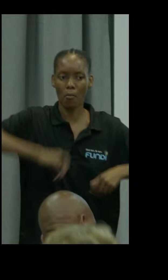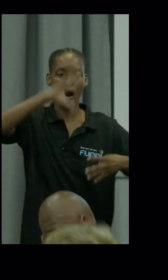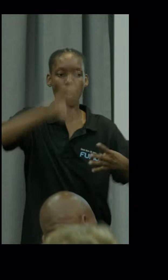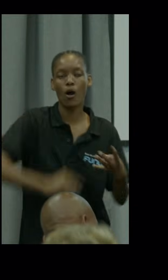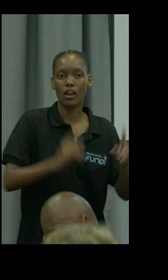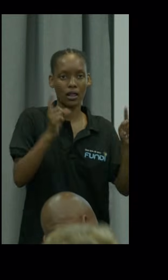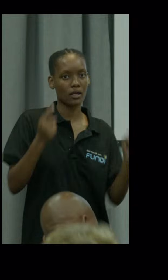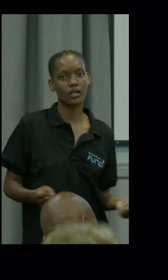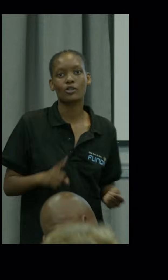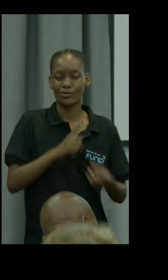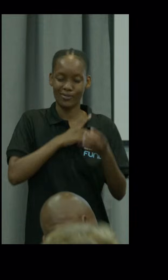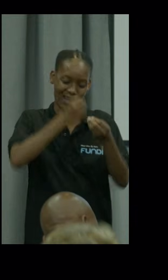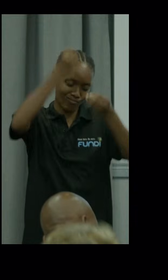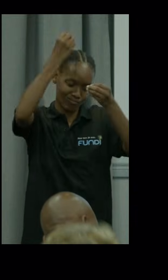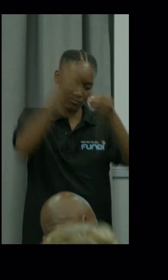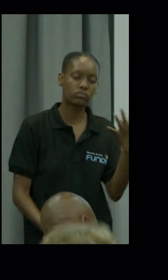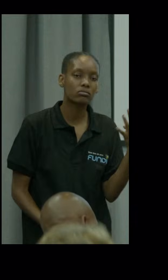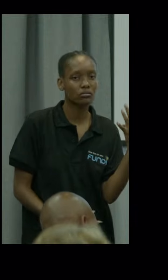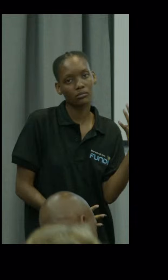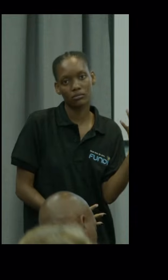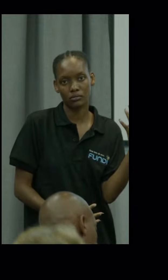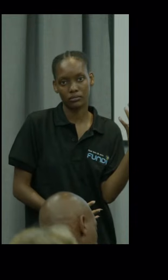because that's just too many